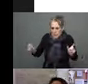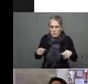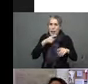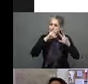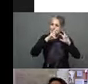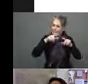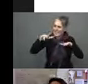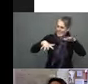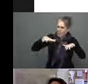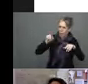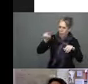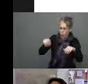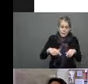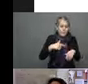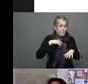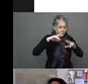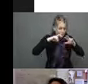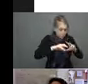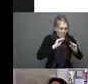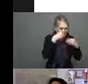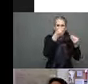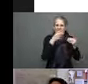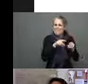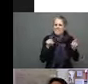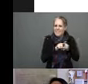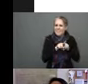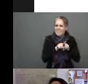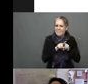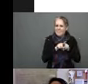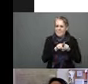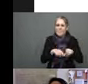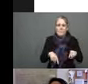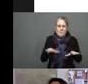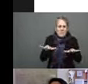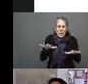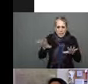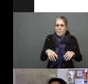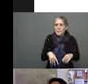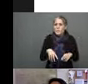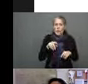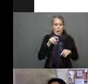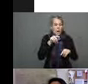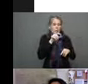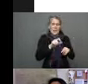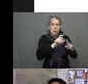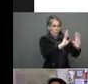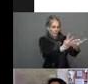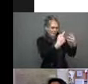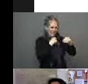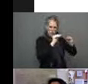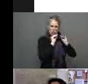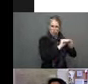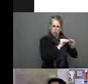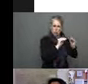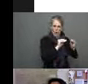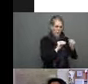found a similar result in the sense that people, um, when they were trained on word orders, um, even when there was